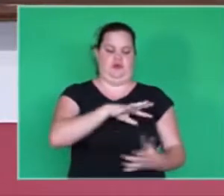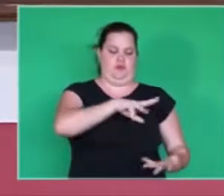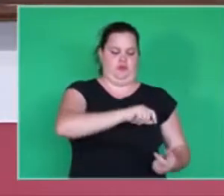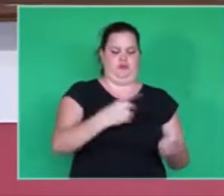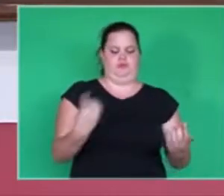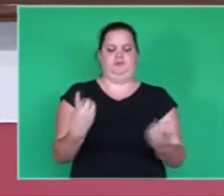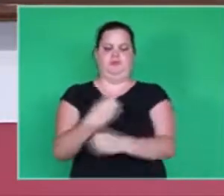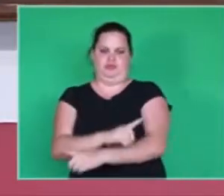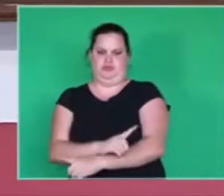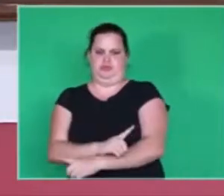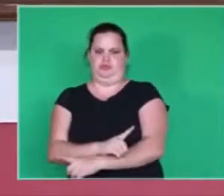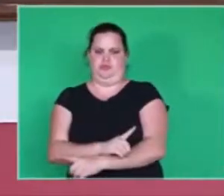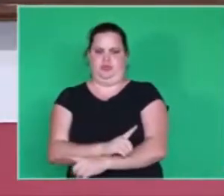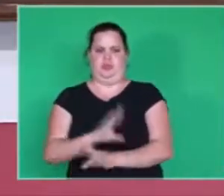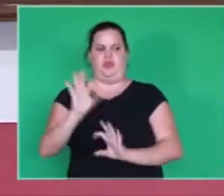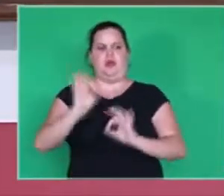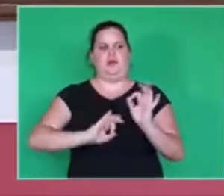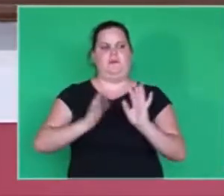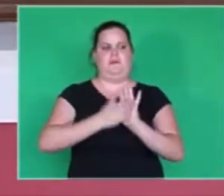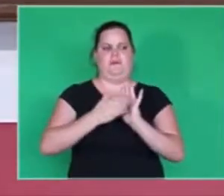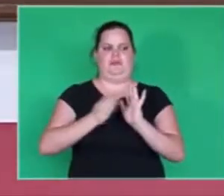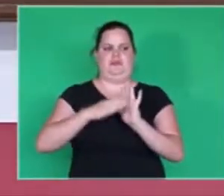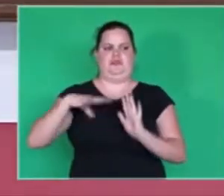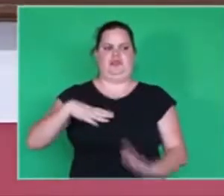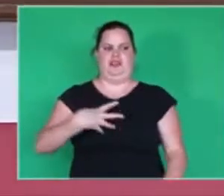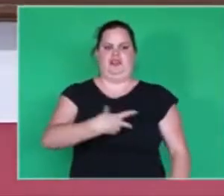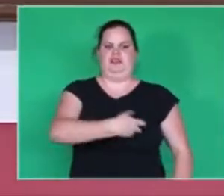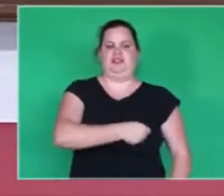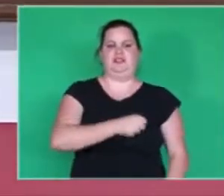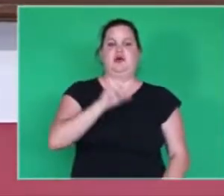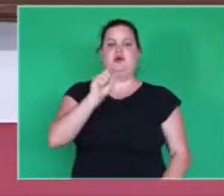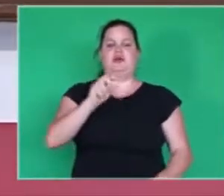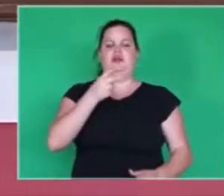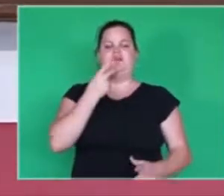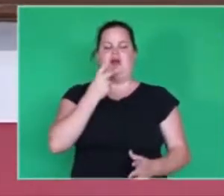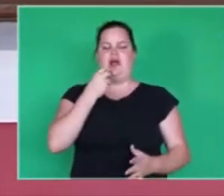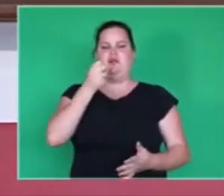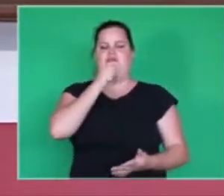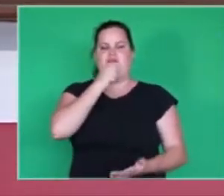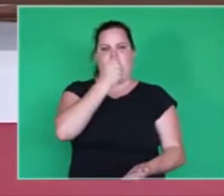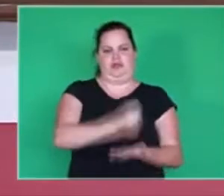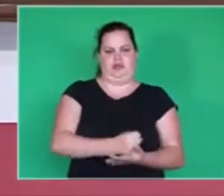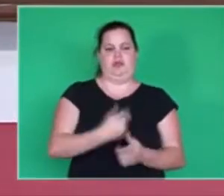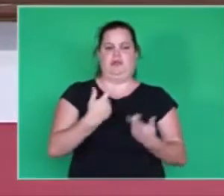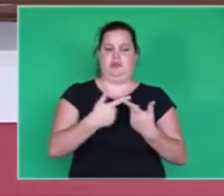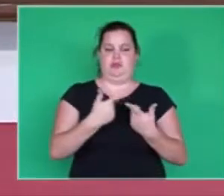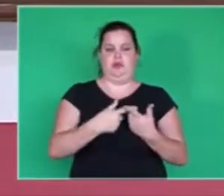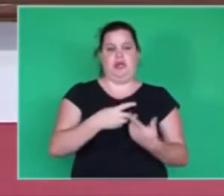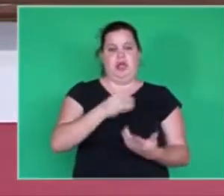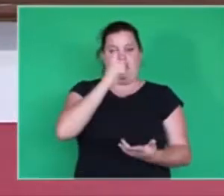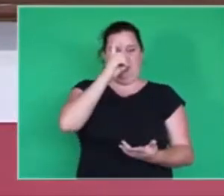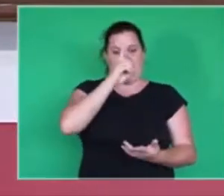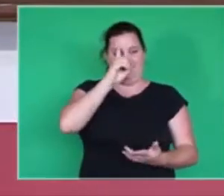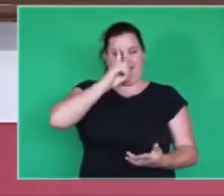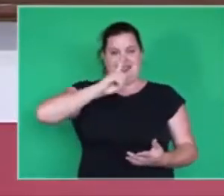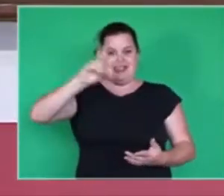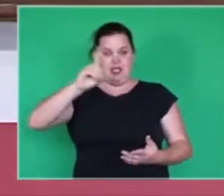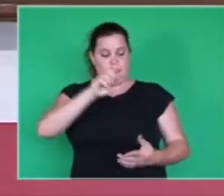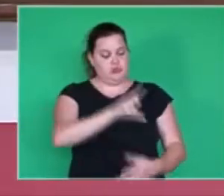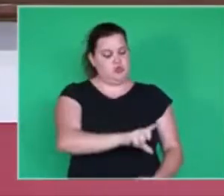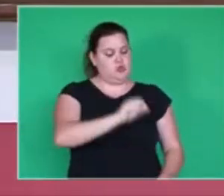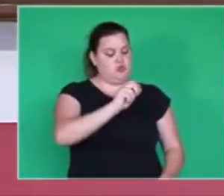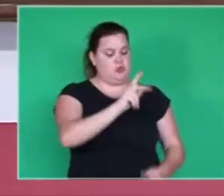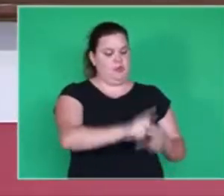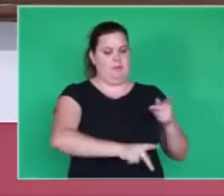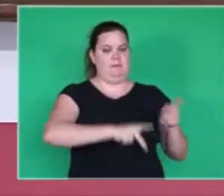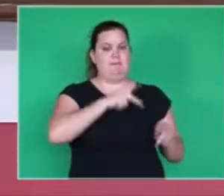of the plan of salvation, we're including the Old Testament, because God